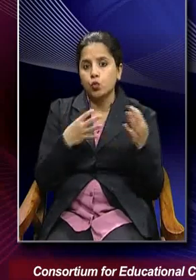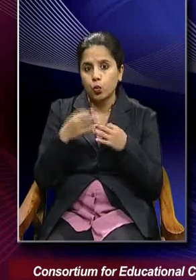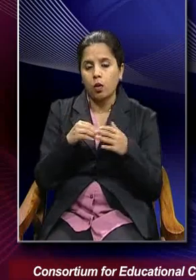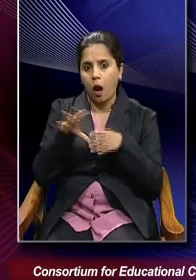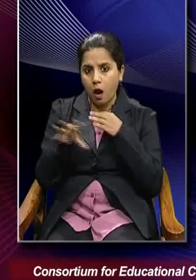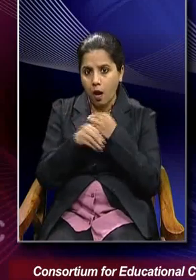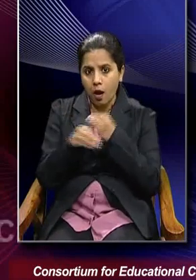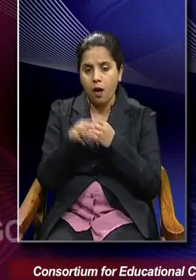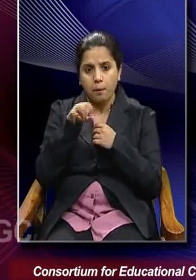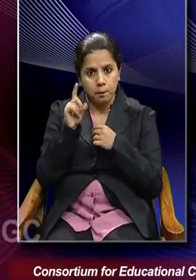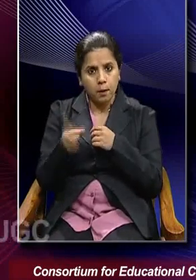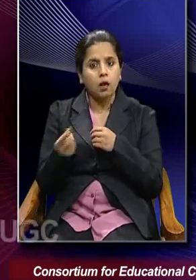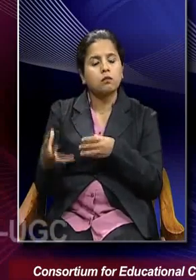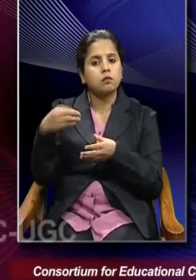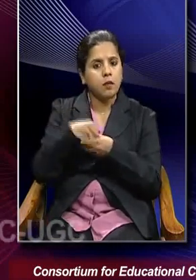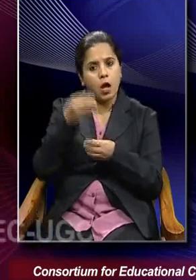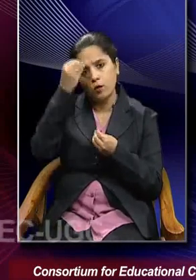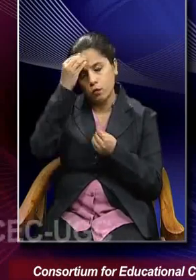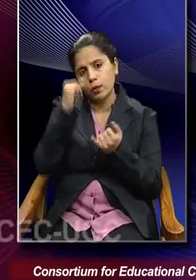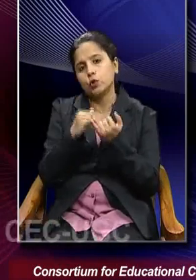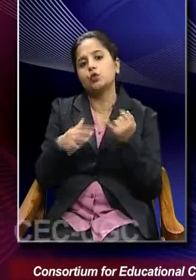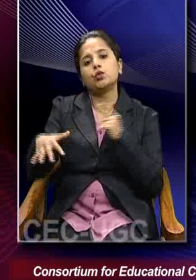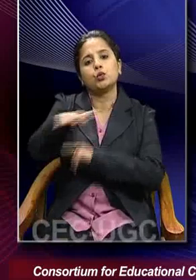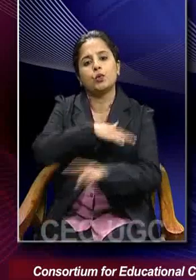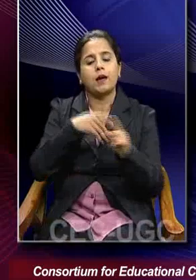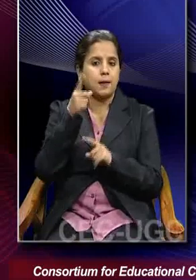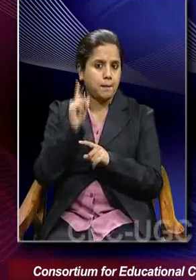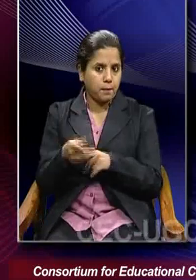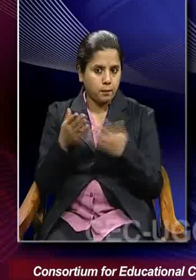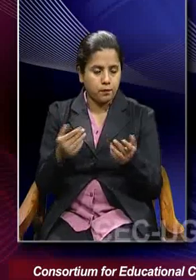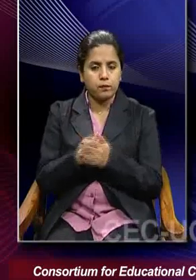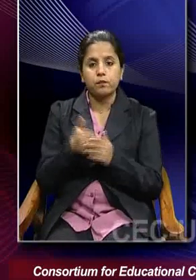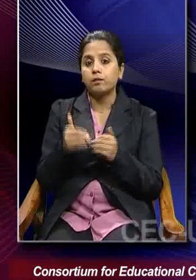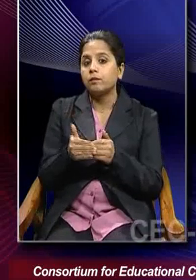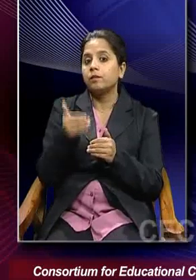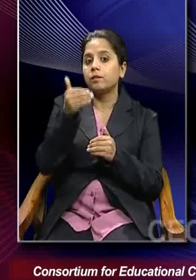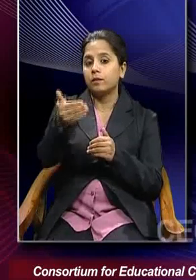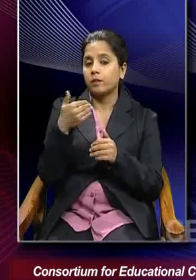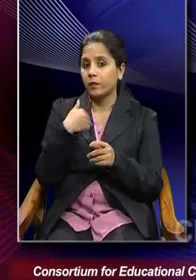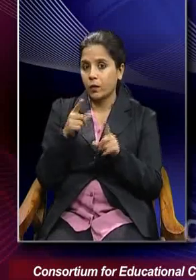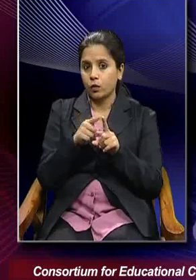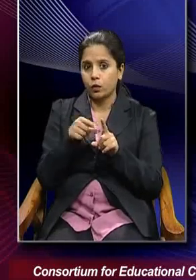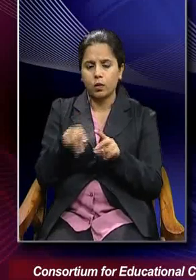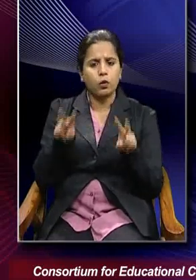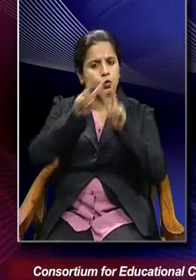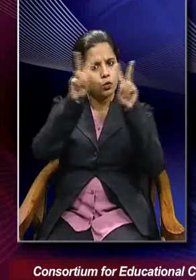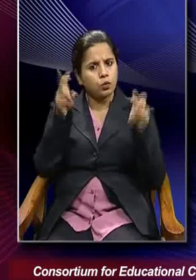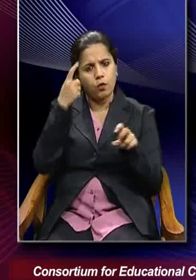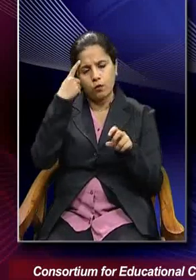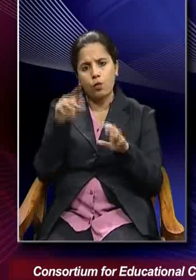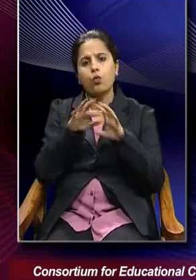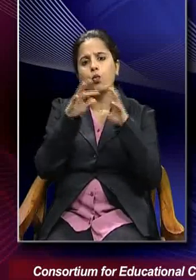with the rise of information society. Moving forward, the theme for